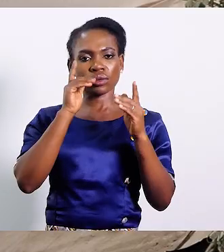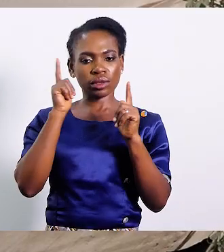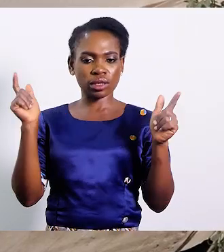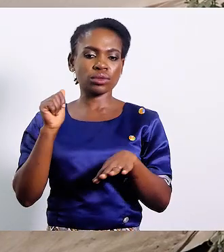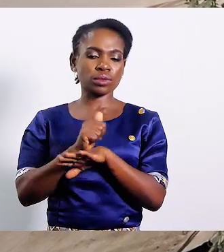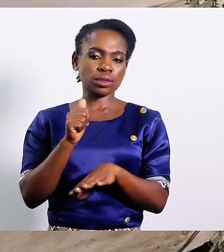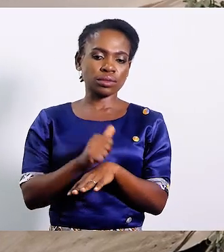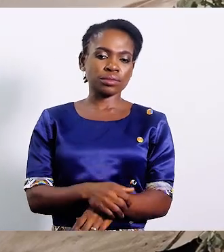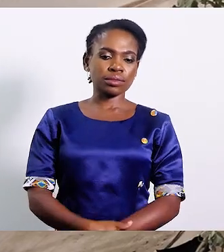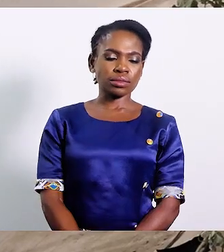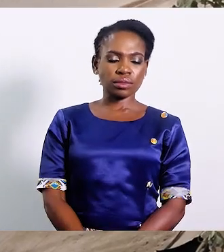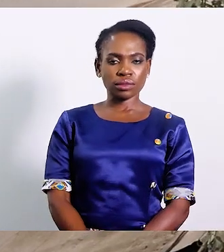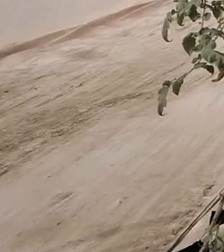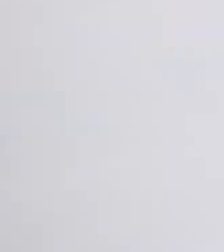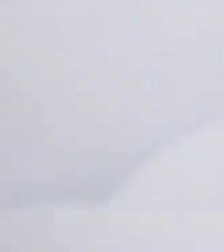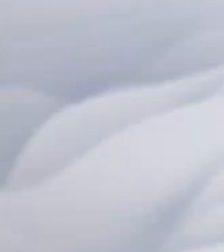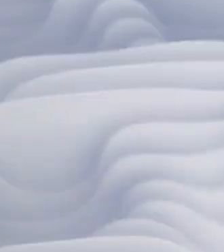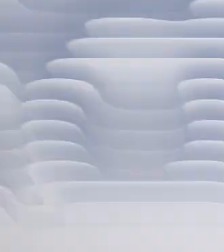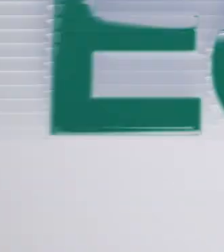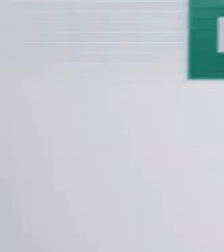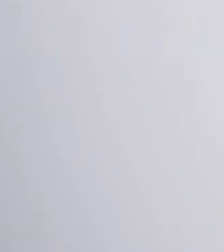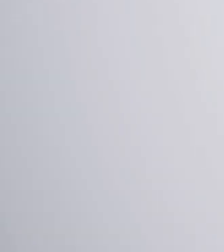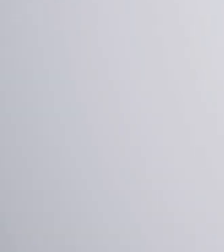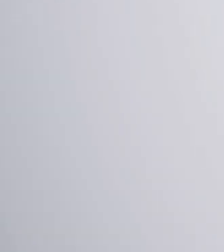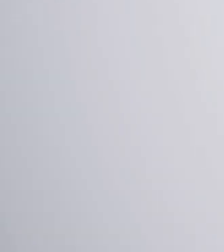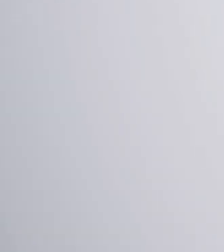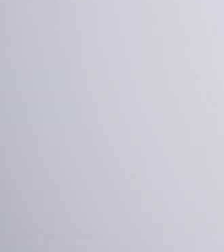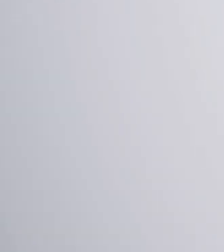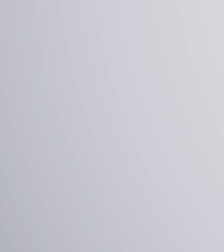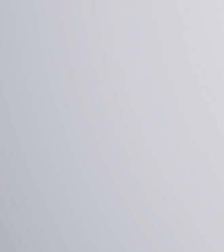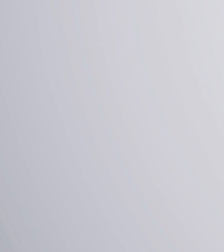much, Emmanuel. You're welcome. You're doing a great job. Thank you.